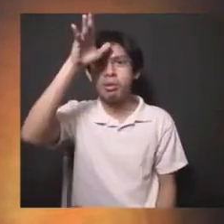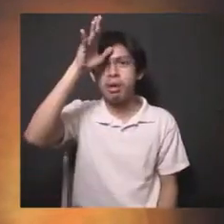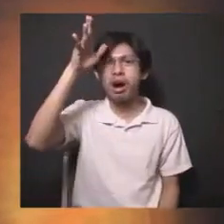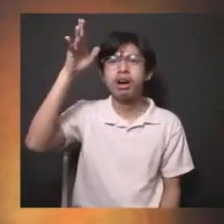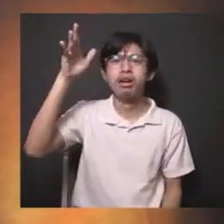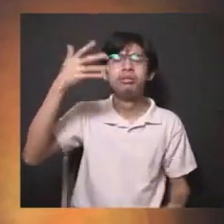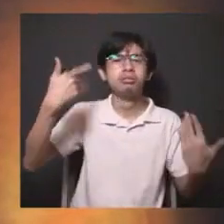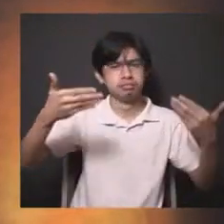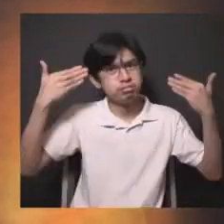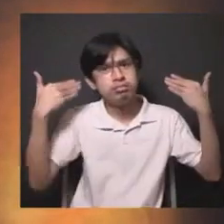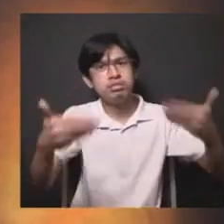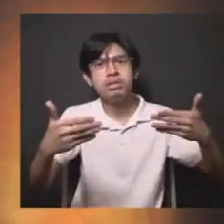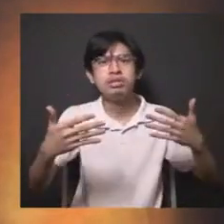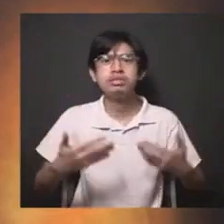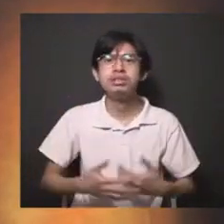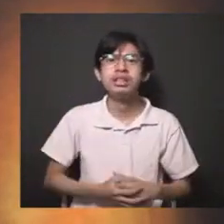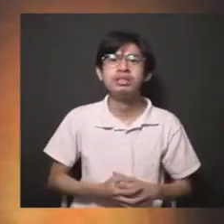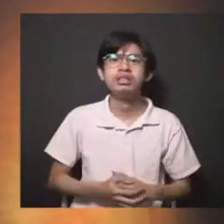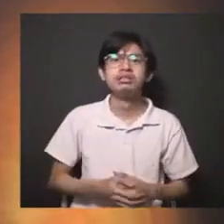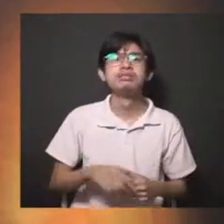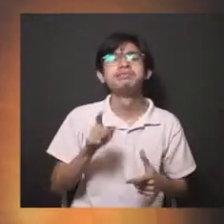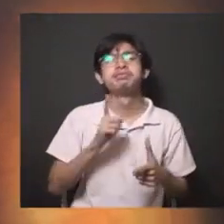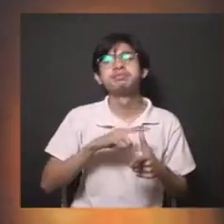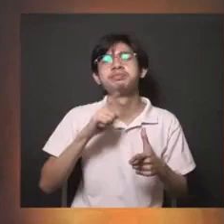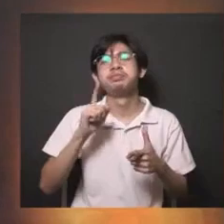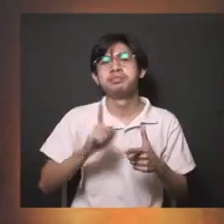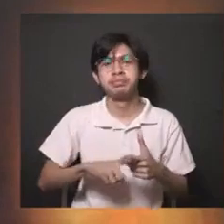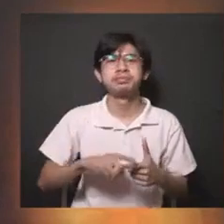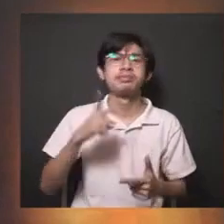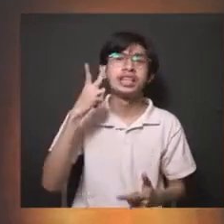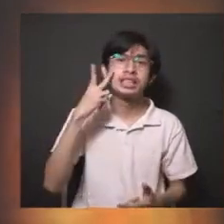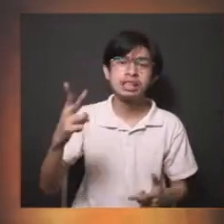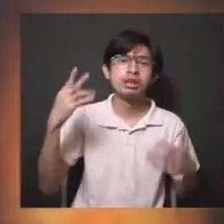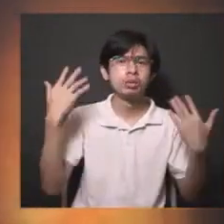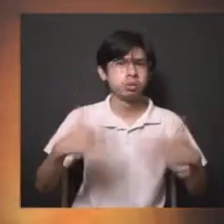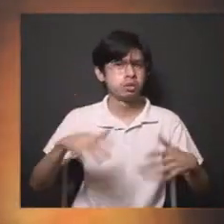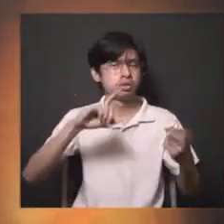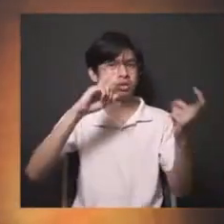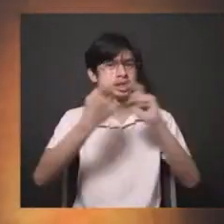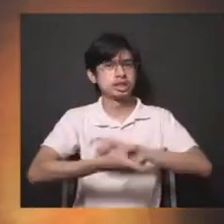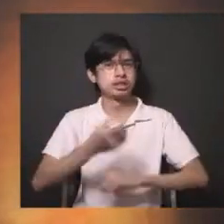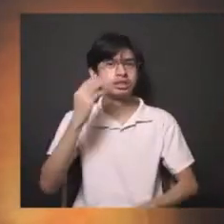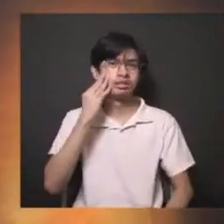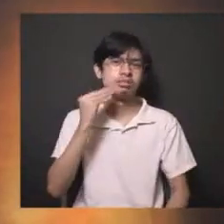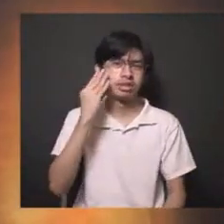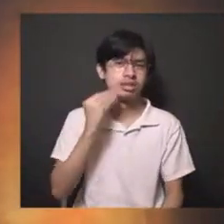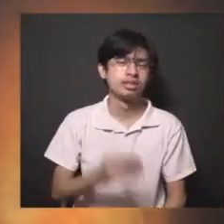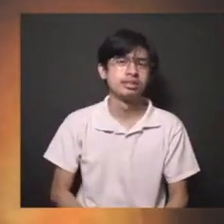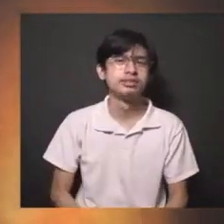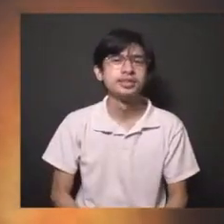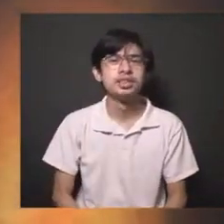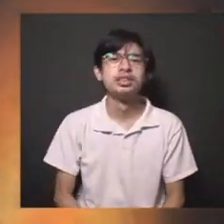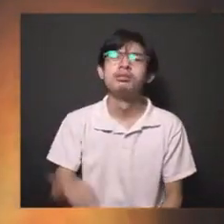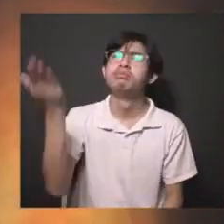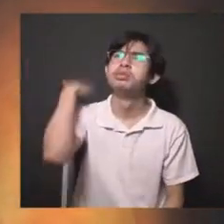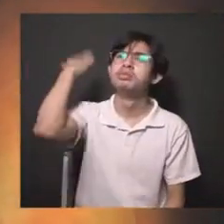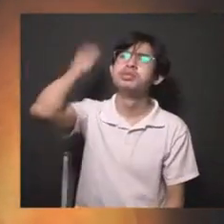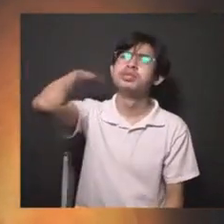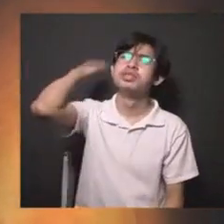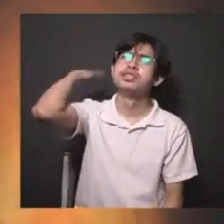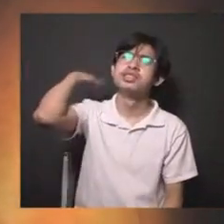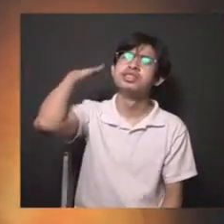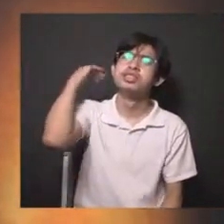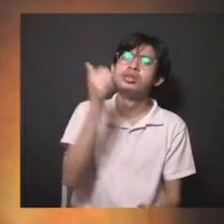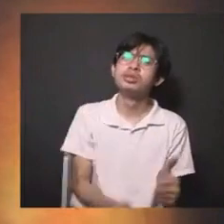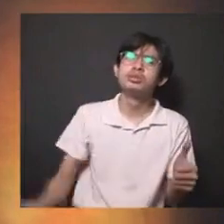then, you see the picture changing a little bit. Once upon a time, the authority was with the